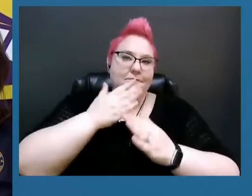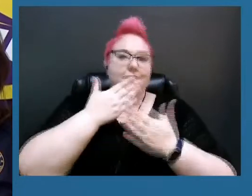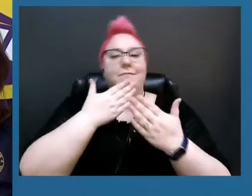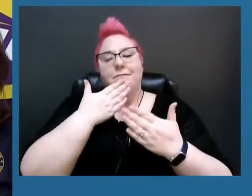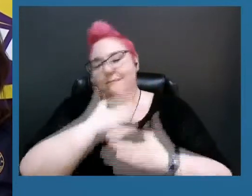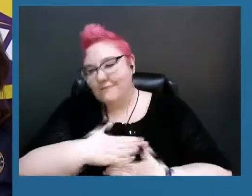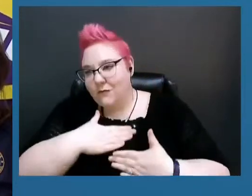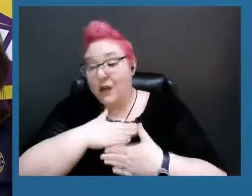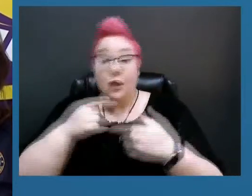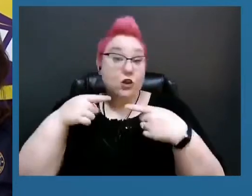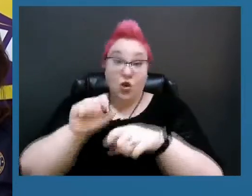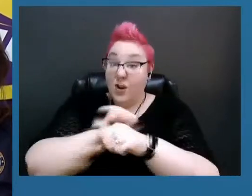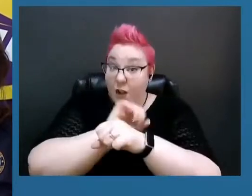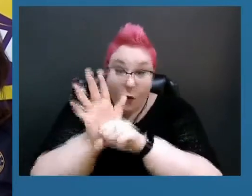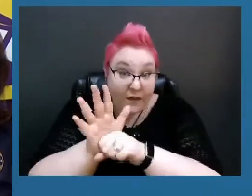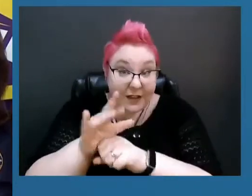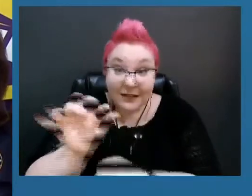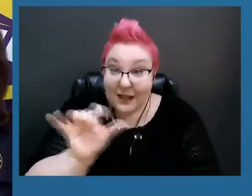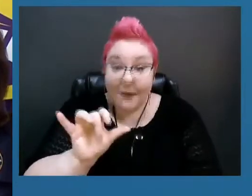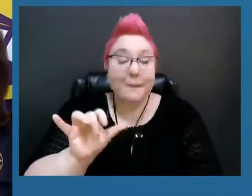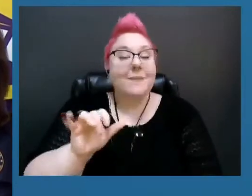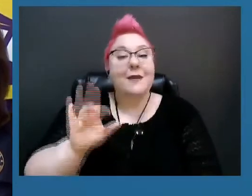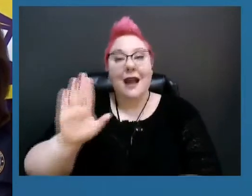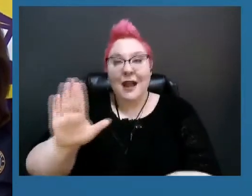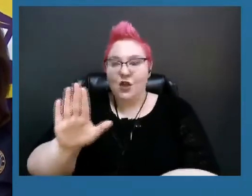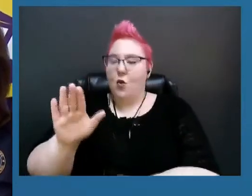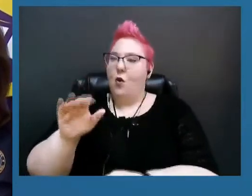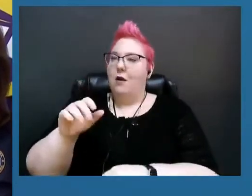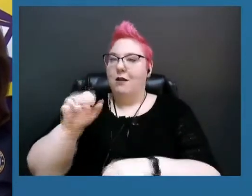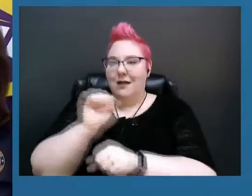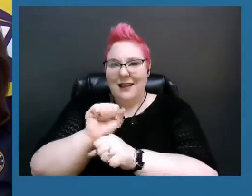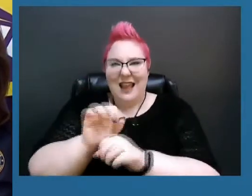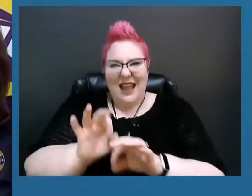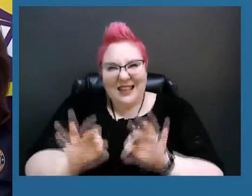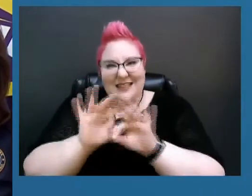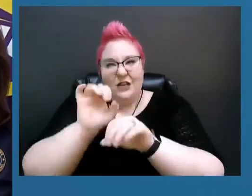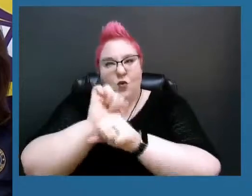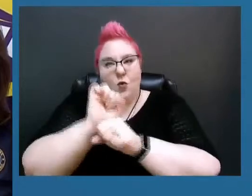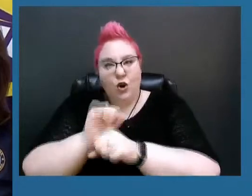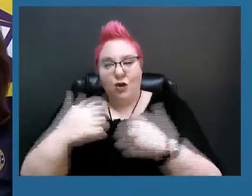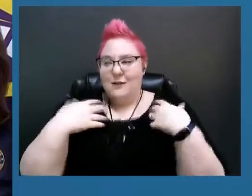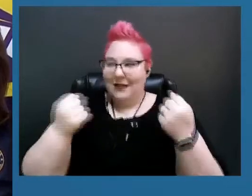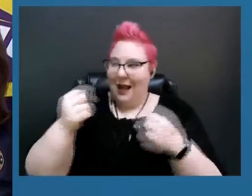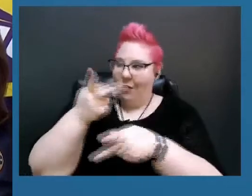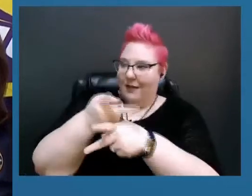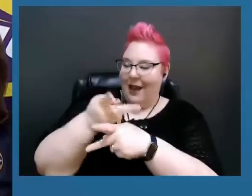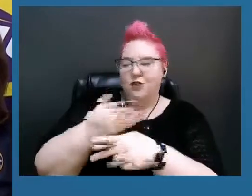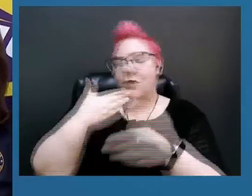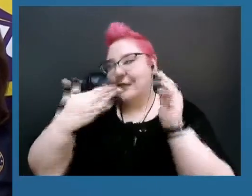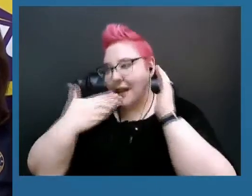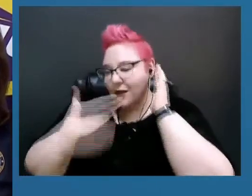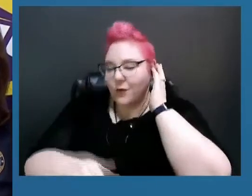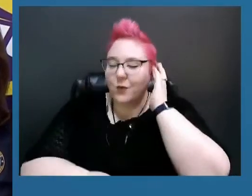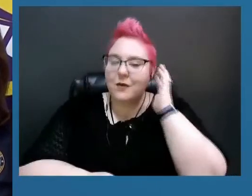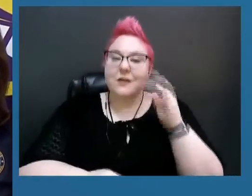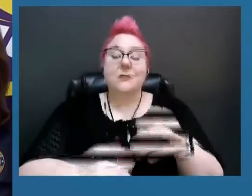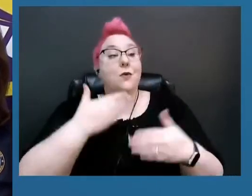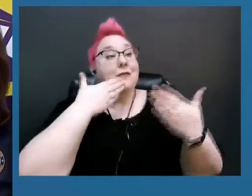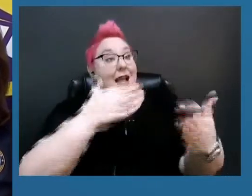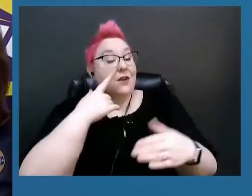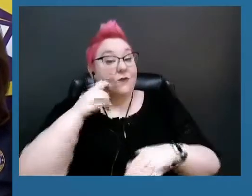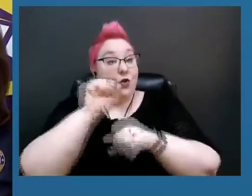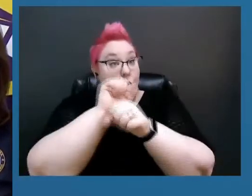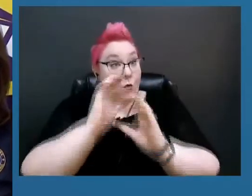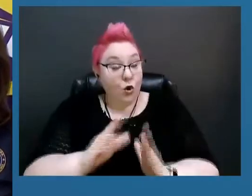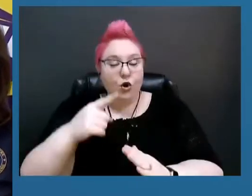and your advocacy for essential workers' health care. We appreciate everything that you've done. So again, thank you to the airport workers who spearheaded this. Thank